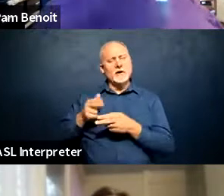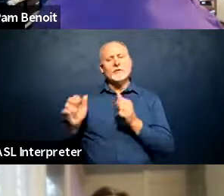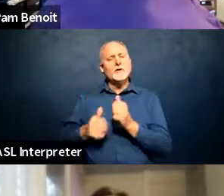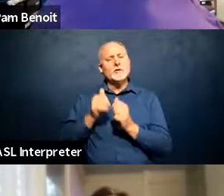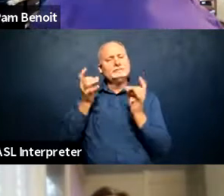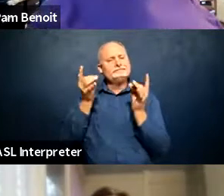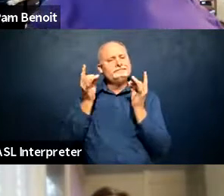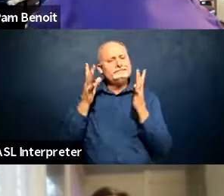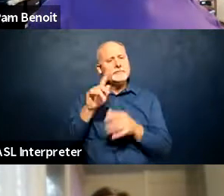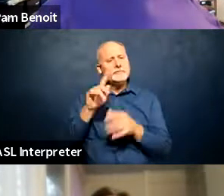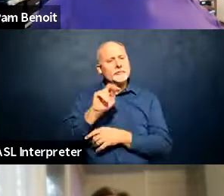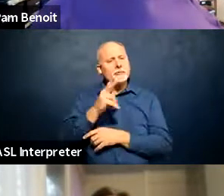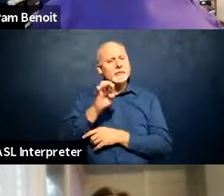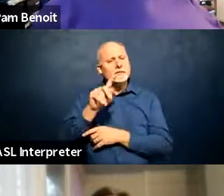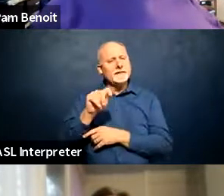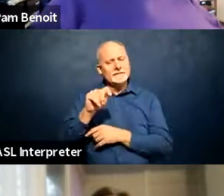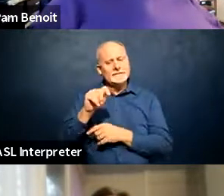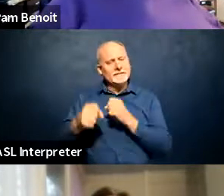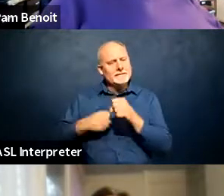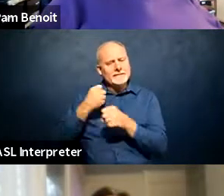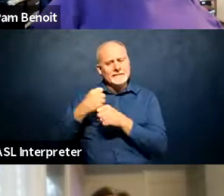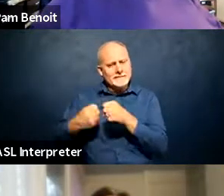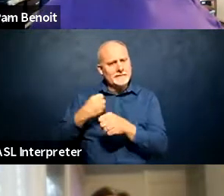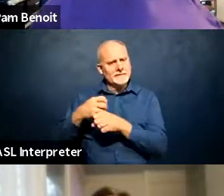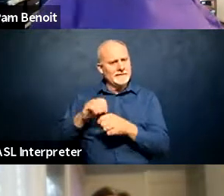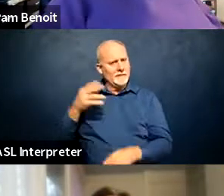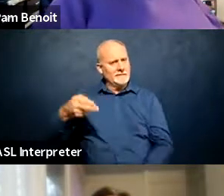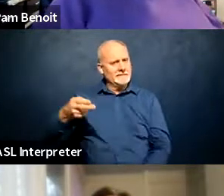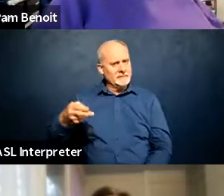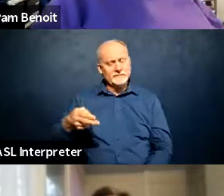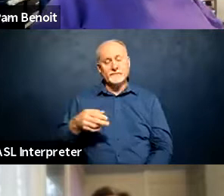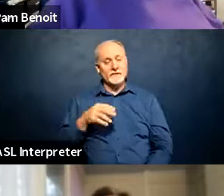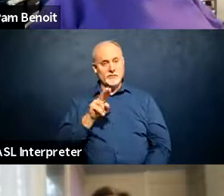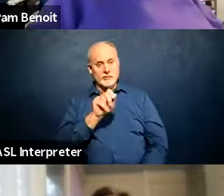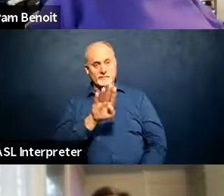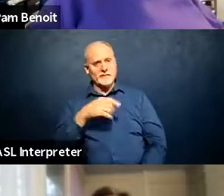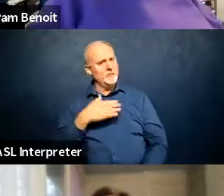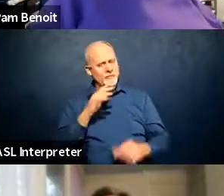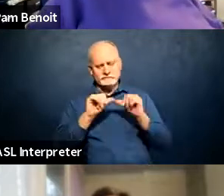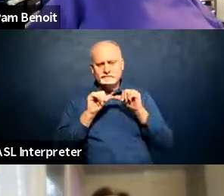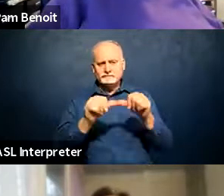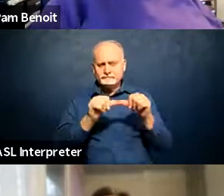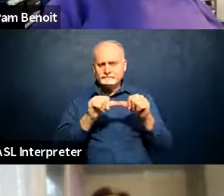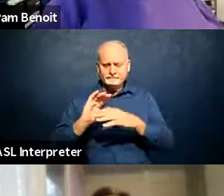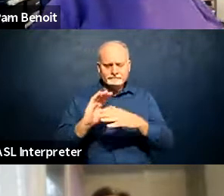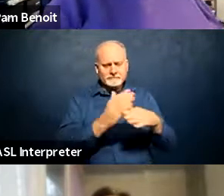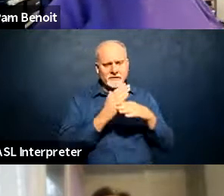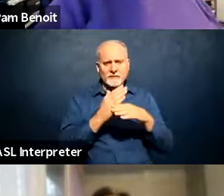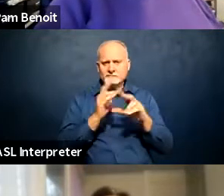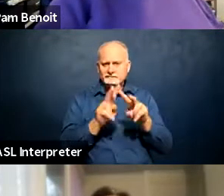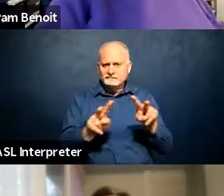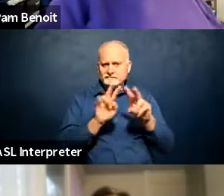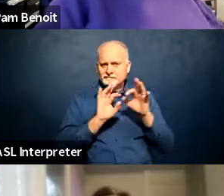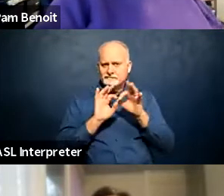US history. Blazers, at UAB every day, we will continue to live out our shared values, our nation's